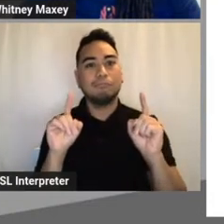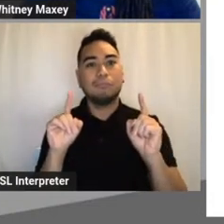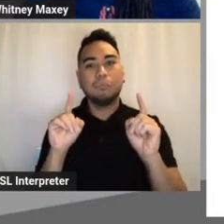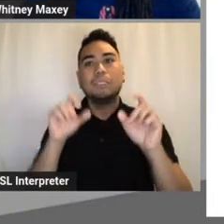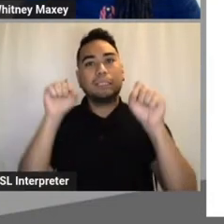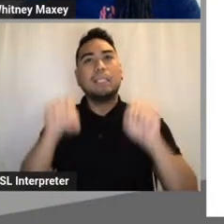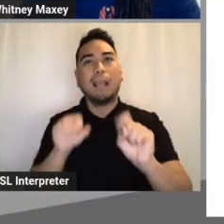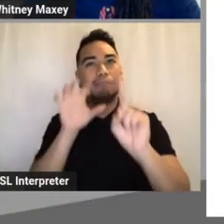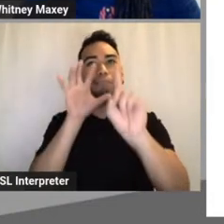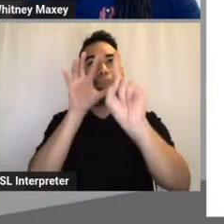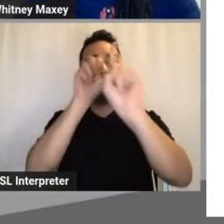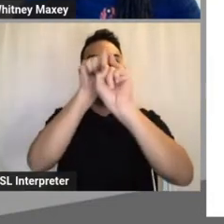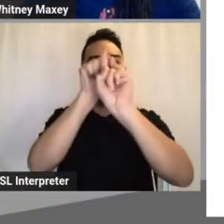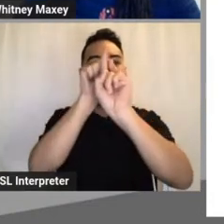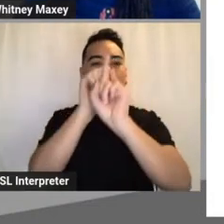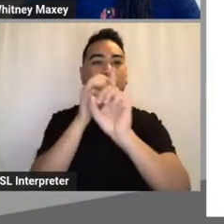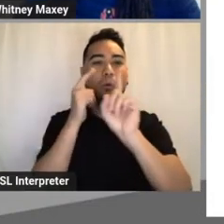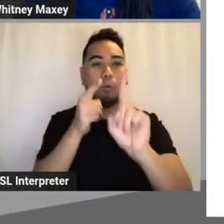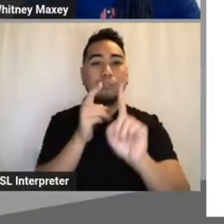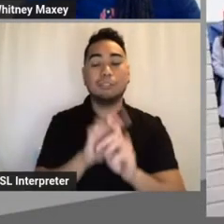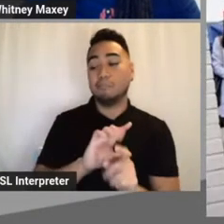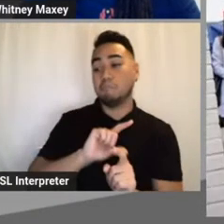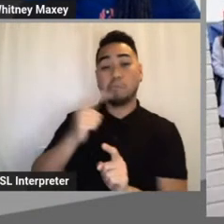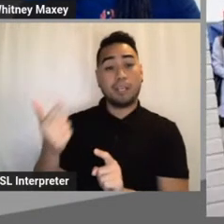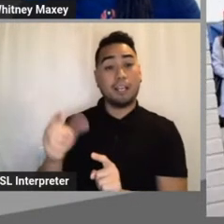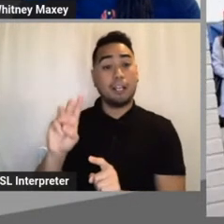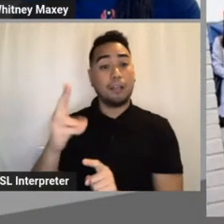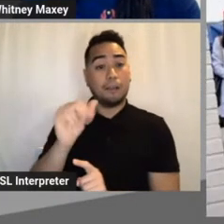tomorrow. Back to you, Whitney.